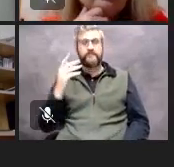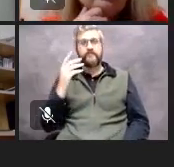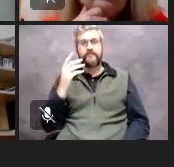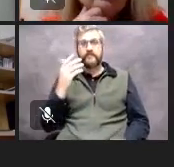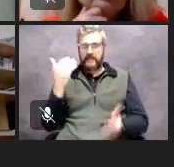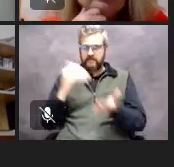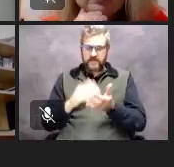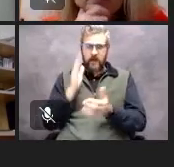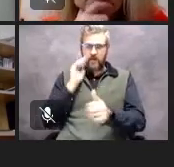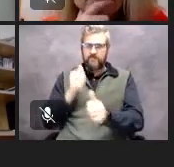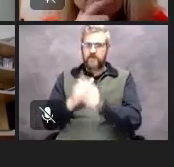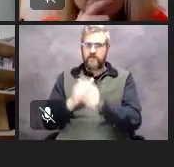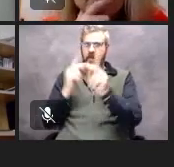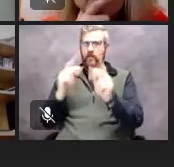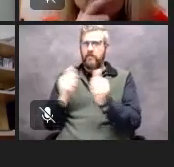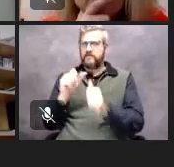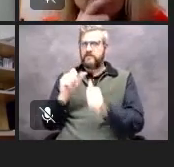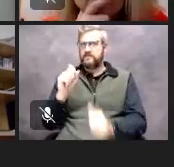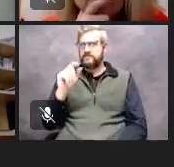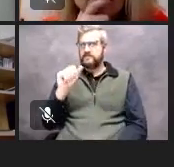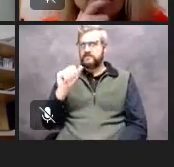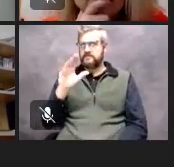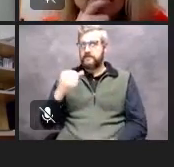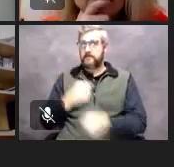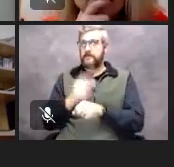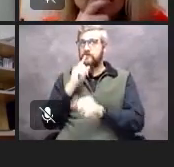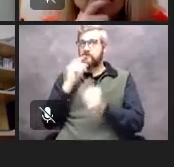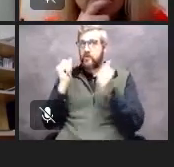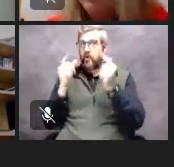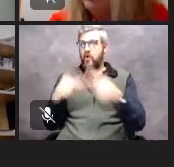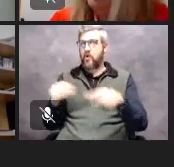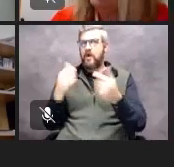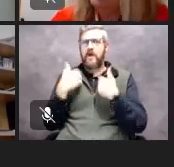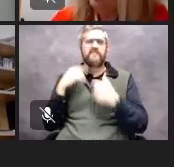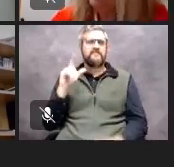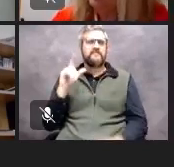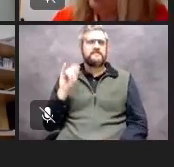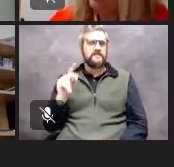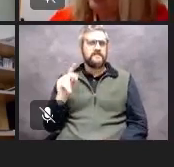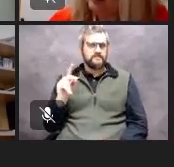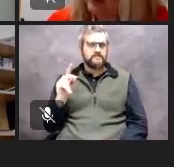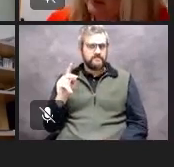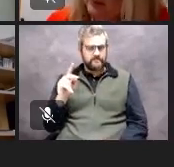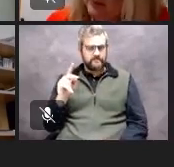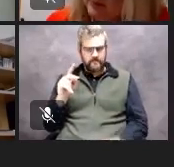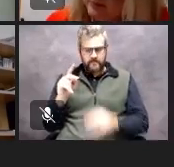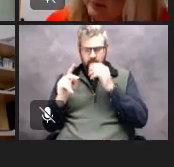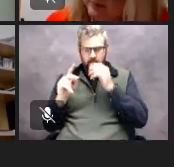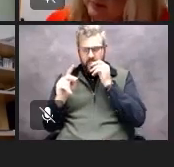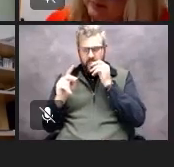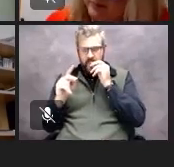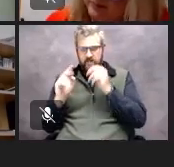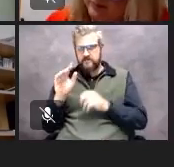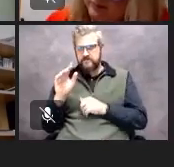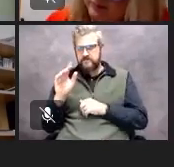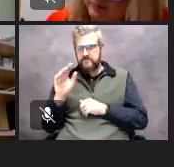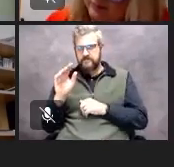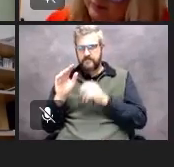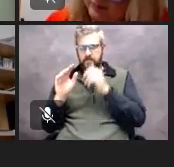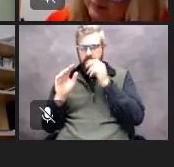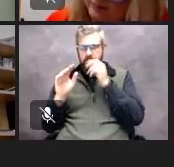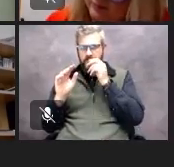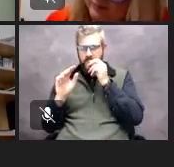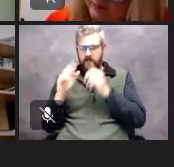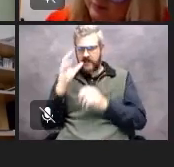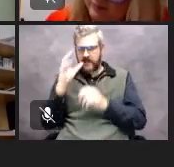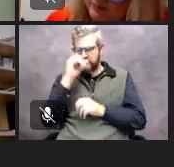I'll follow up with Stacy and make sure that all of you have the link to those. And we, I guess, I'm trying to think of